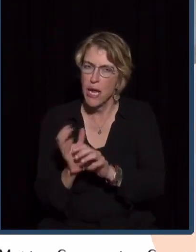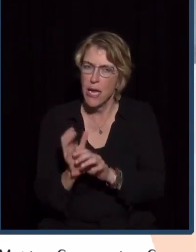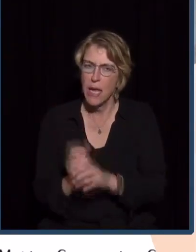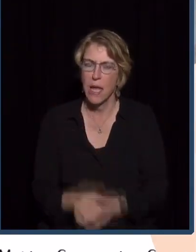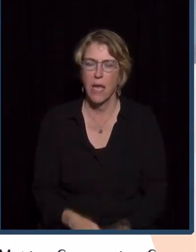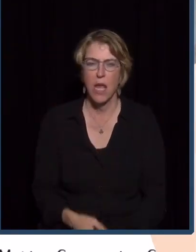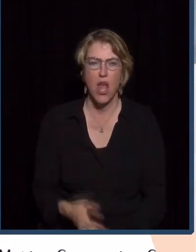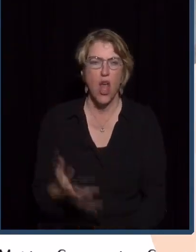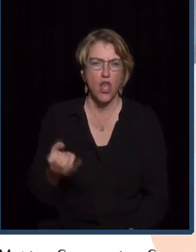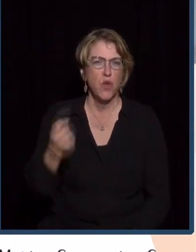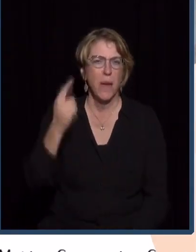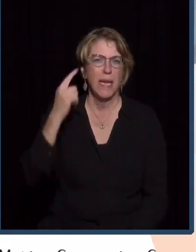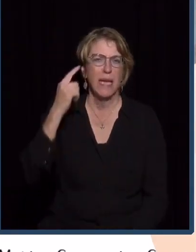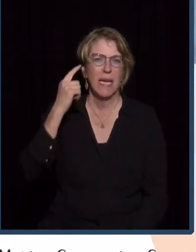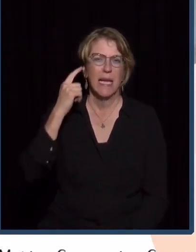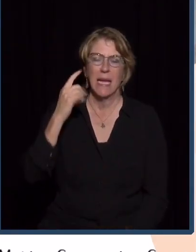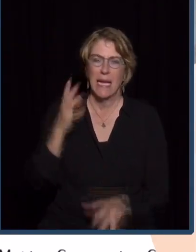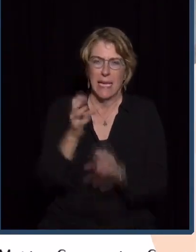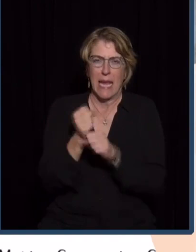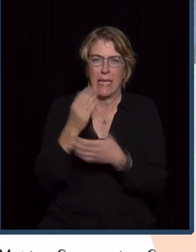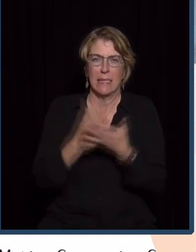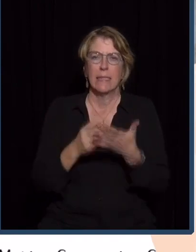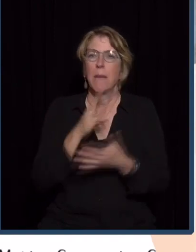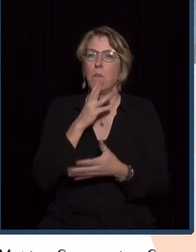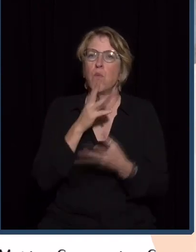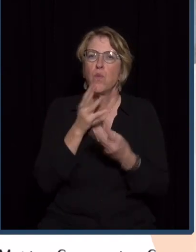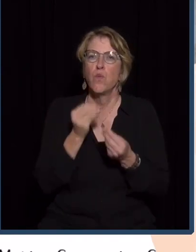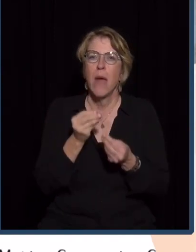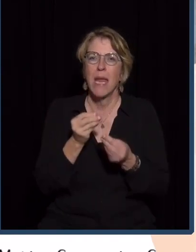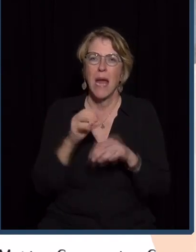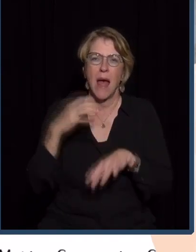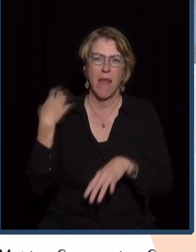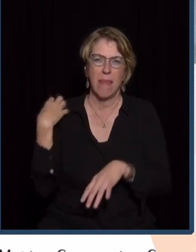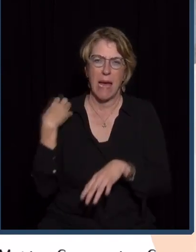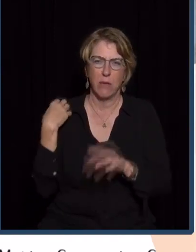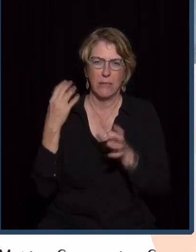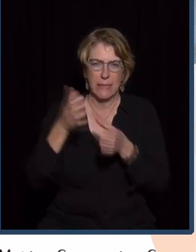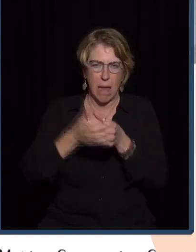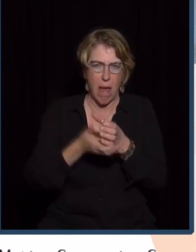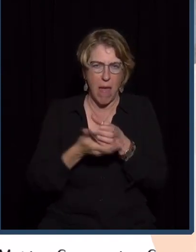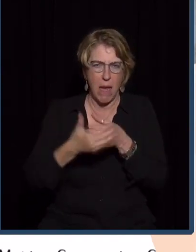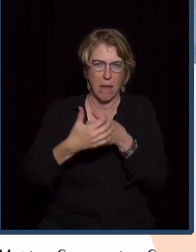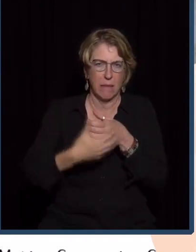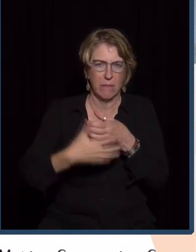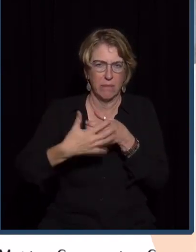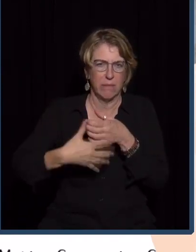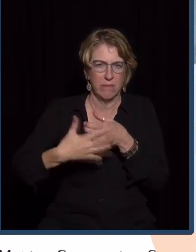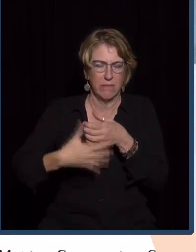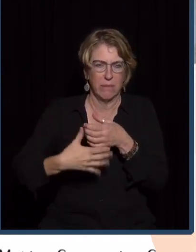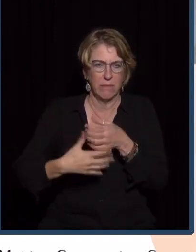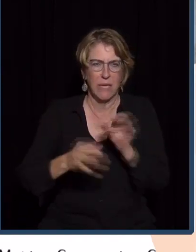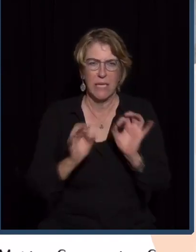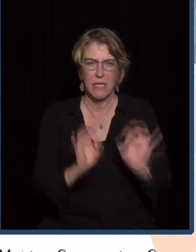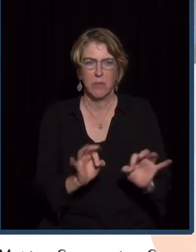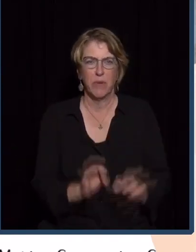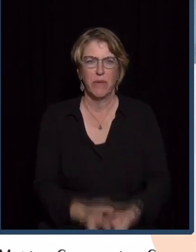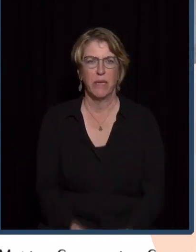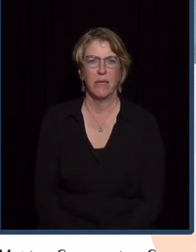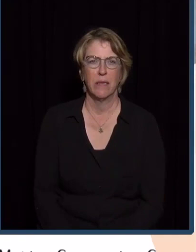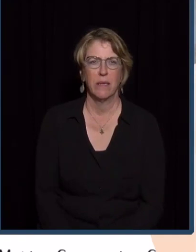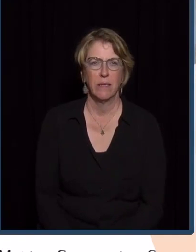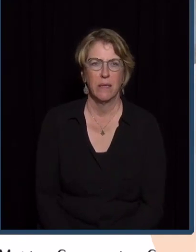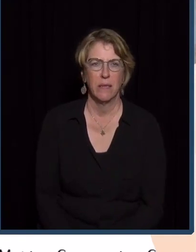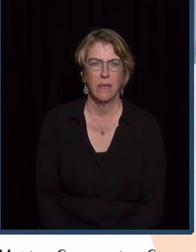to feel some condensation on the outside of your glass, which means it's really mixed well. Yeah. What you're seeing right there. How annoying was that to